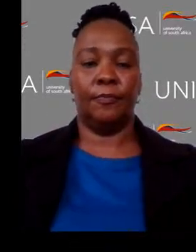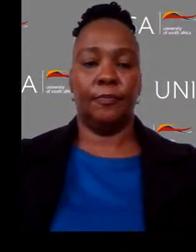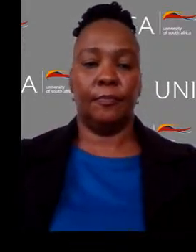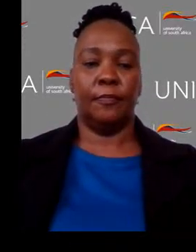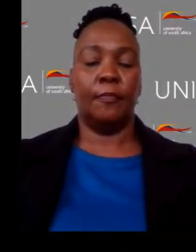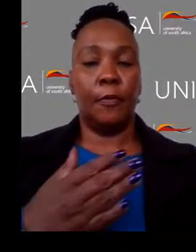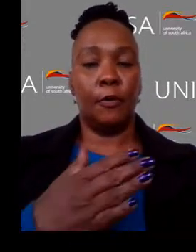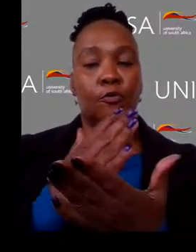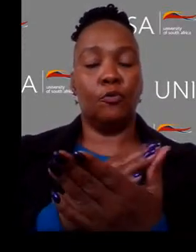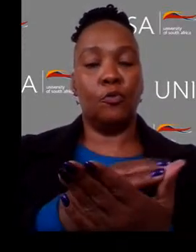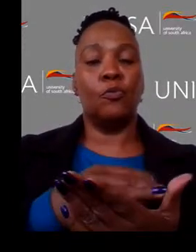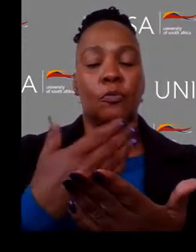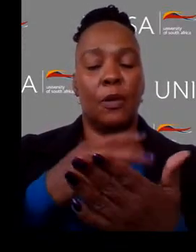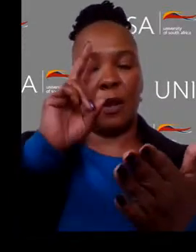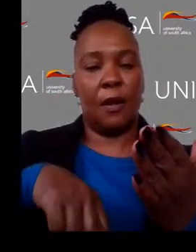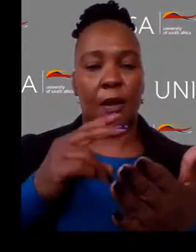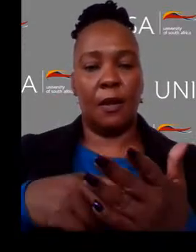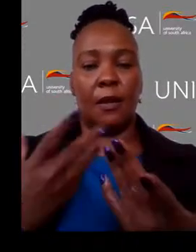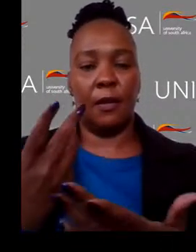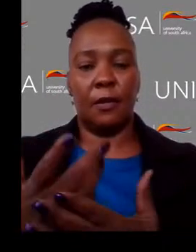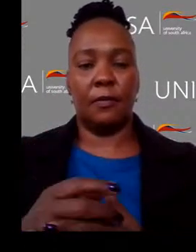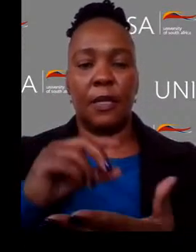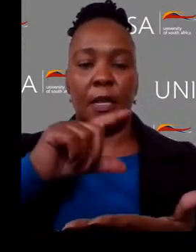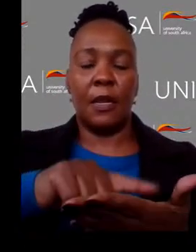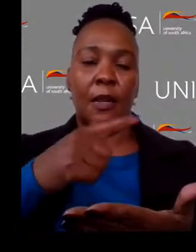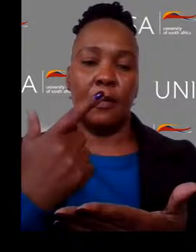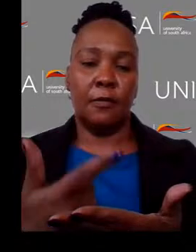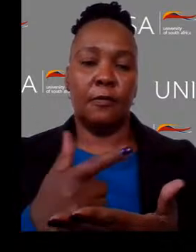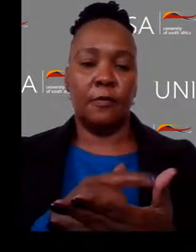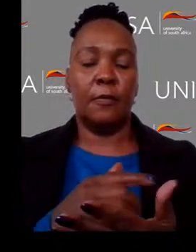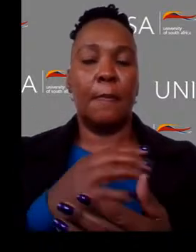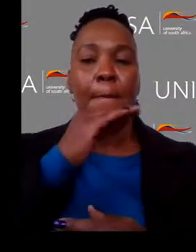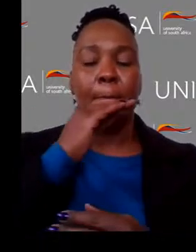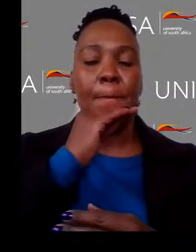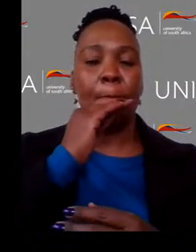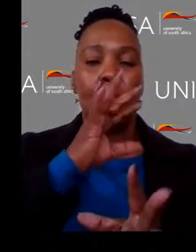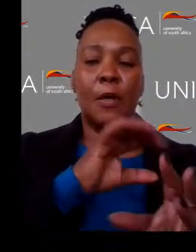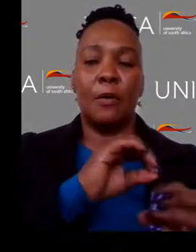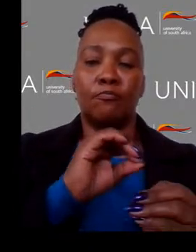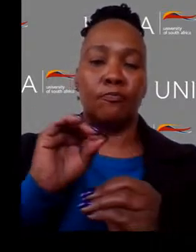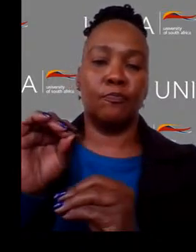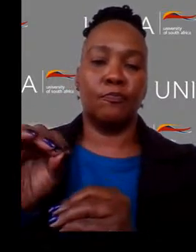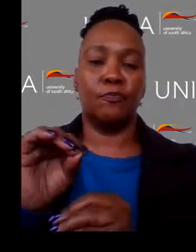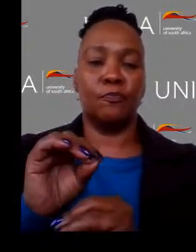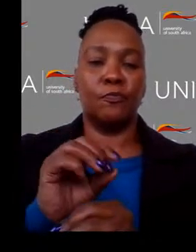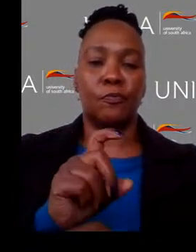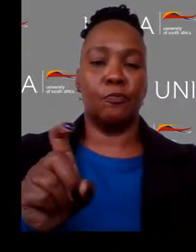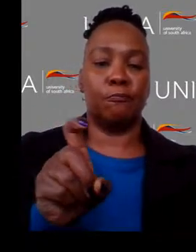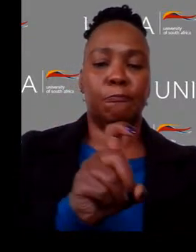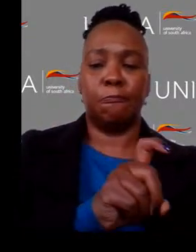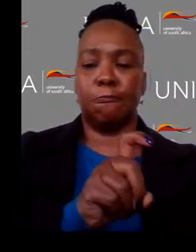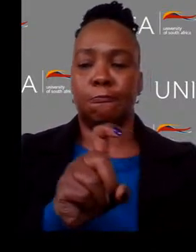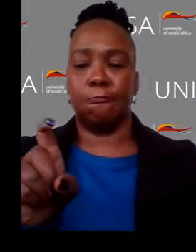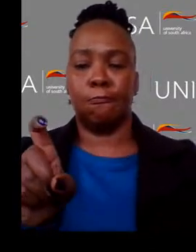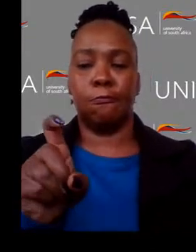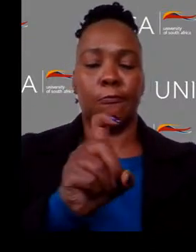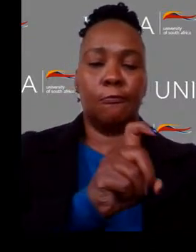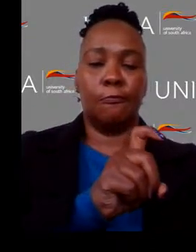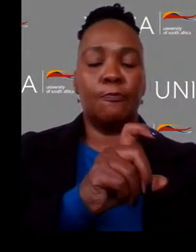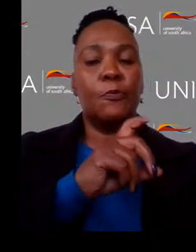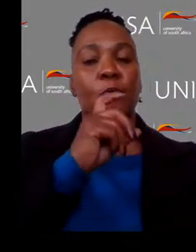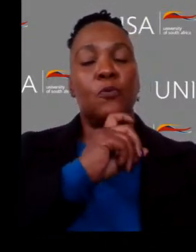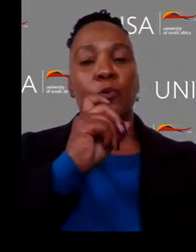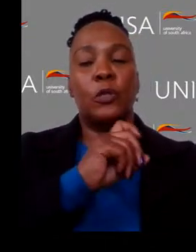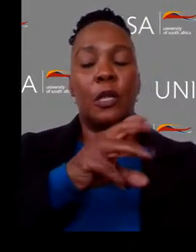the start scan, if you've got a laptop, you just move your laptop from side to side. Or if you're using a webcam,